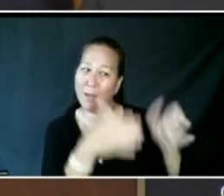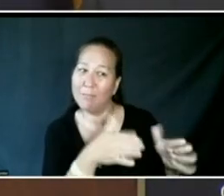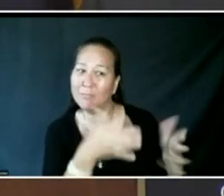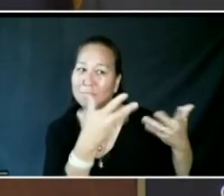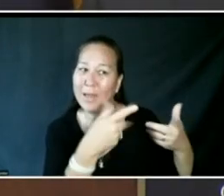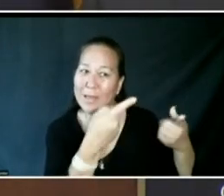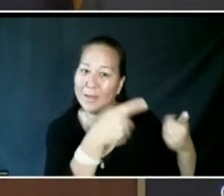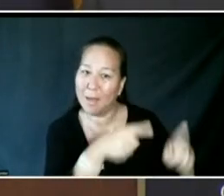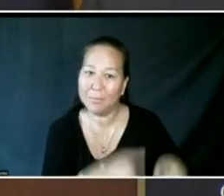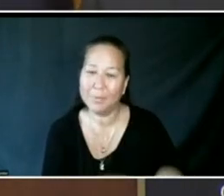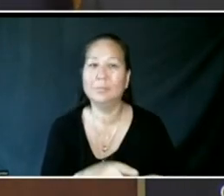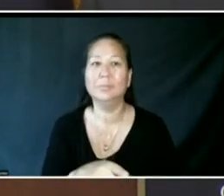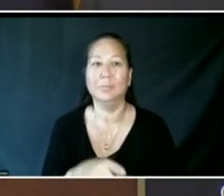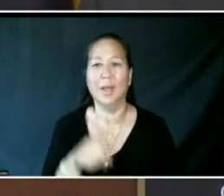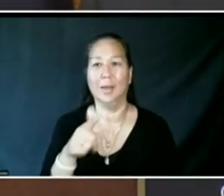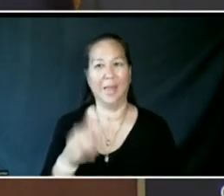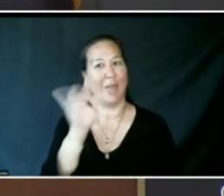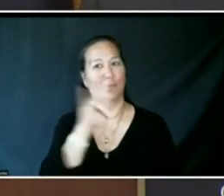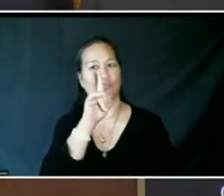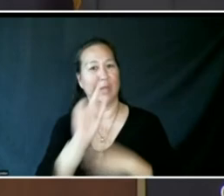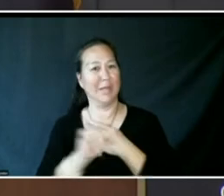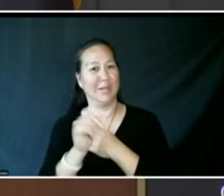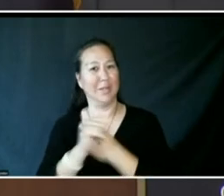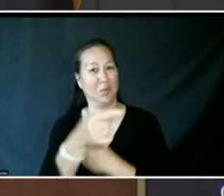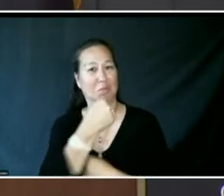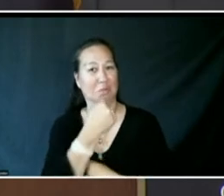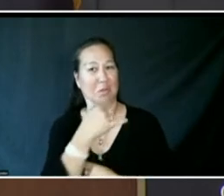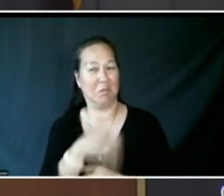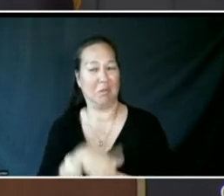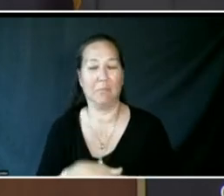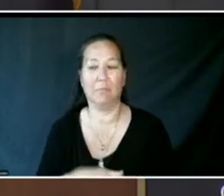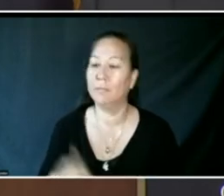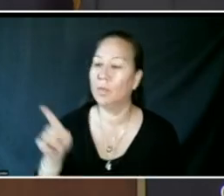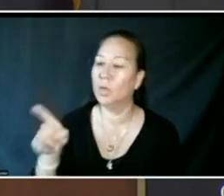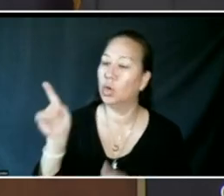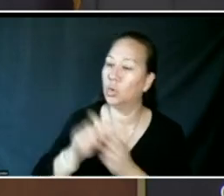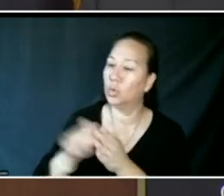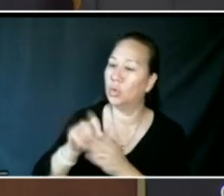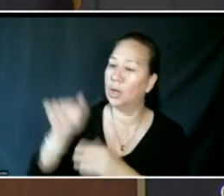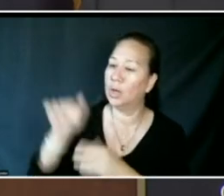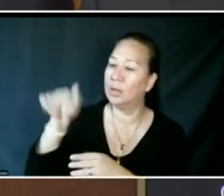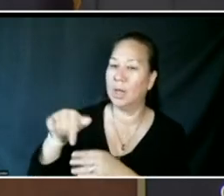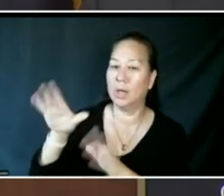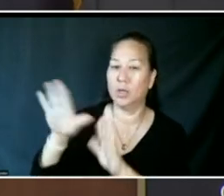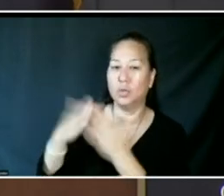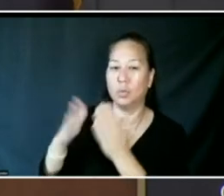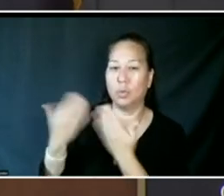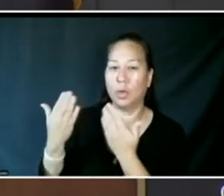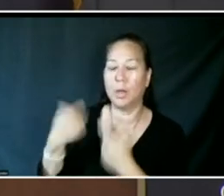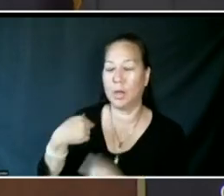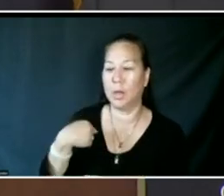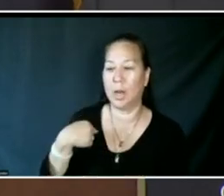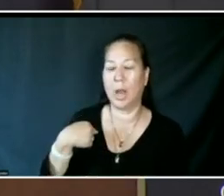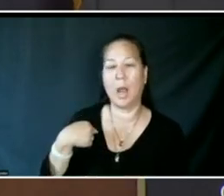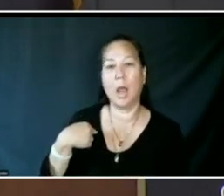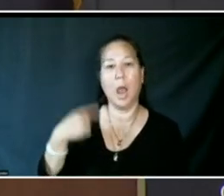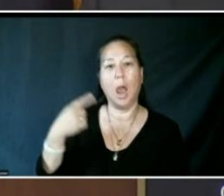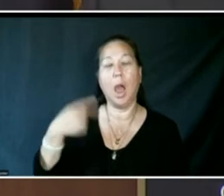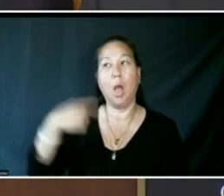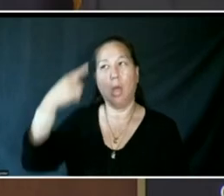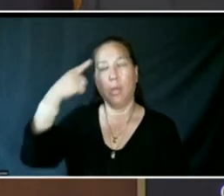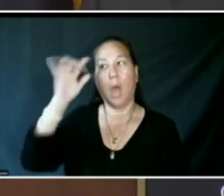Secretary Raffensperger, you wrote about this in your book, and you said, quote, "I felt then and still believe today that this was a